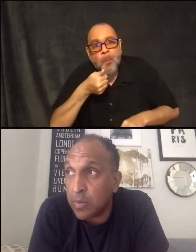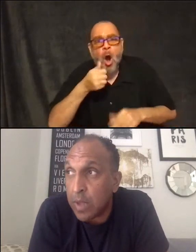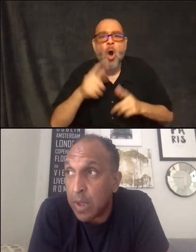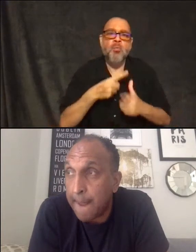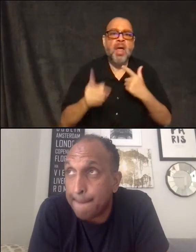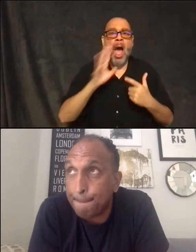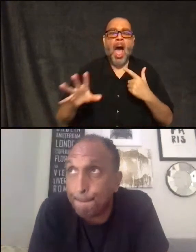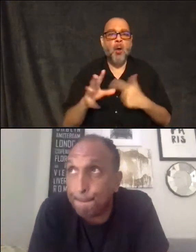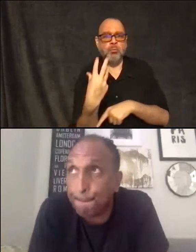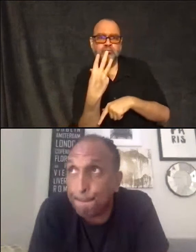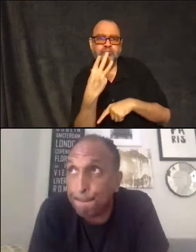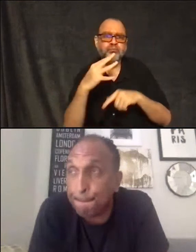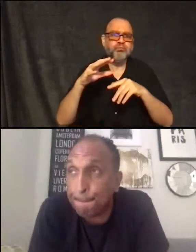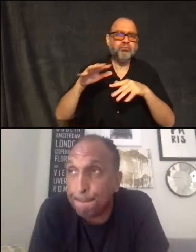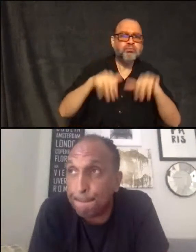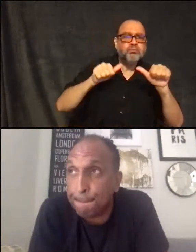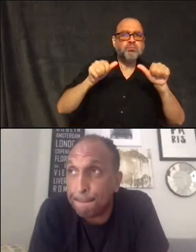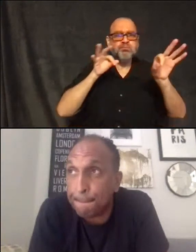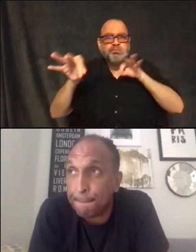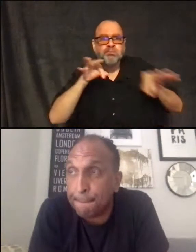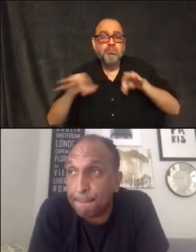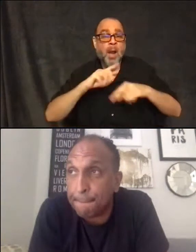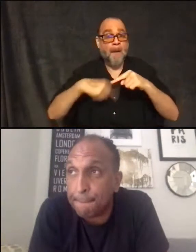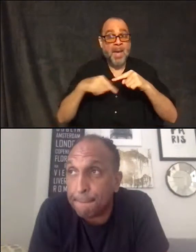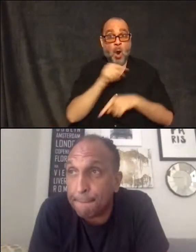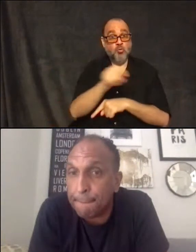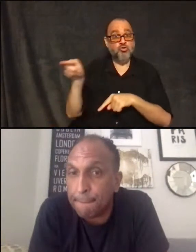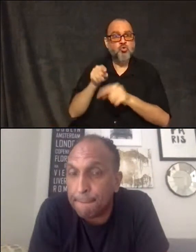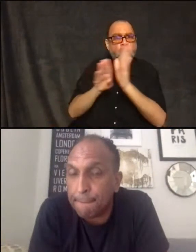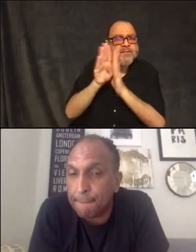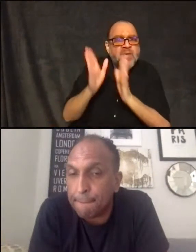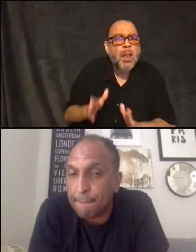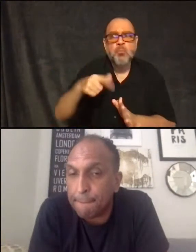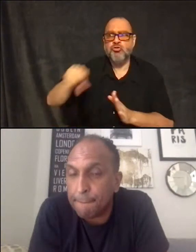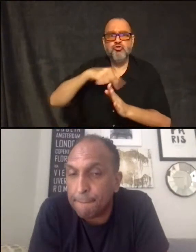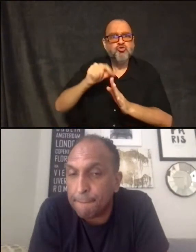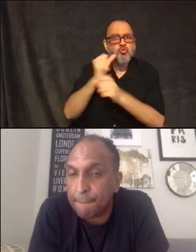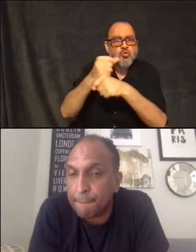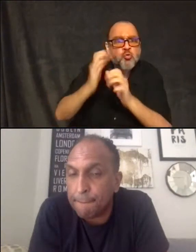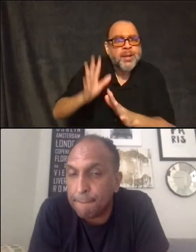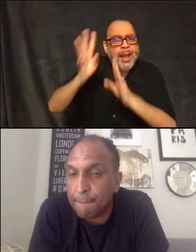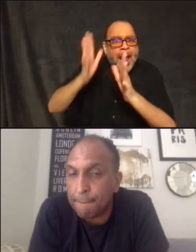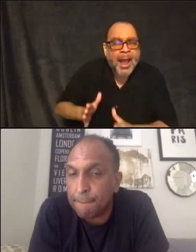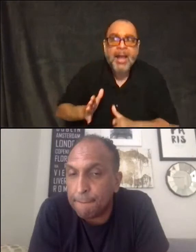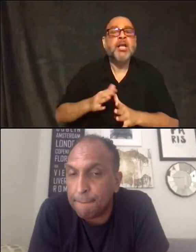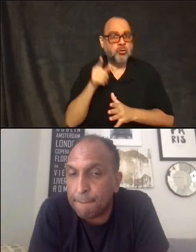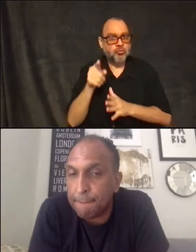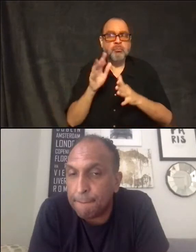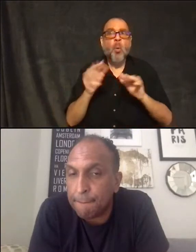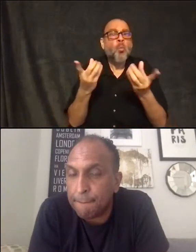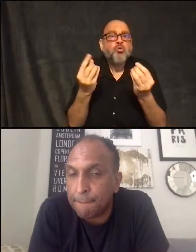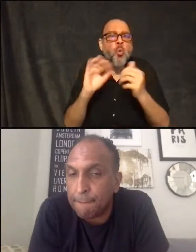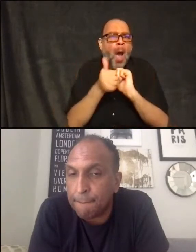with ways to use it from a creator standpoint. I do agree that the best form of therapy is to check